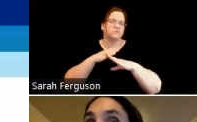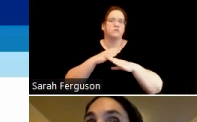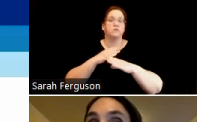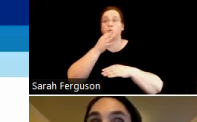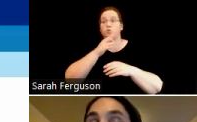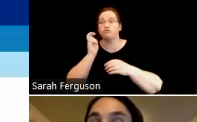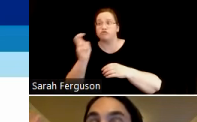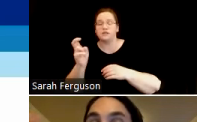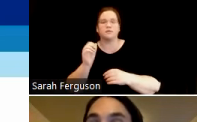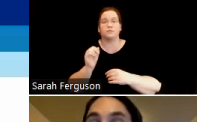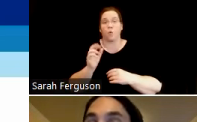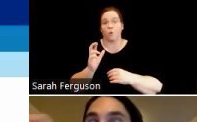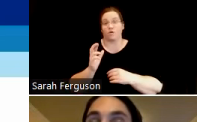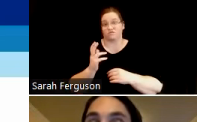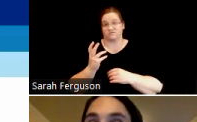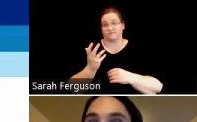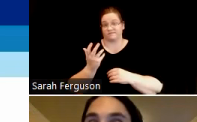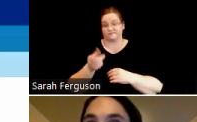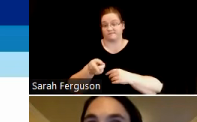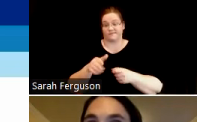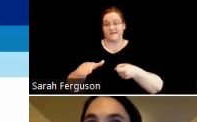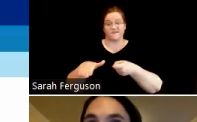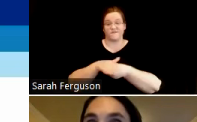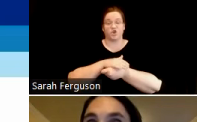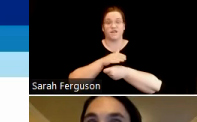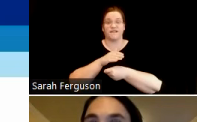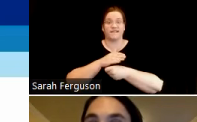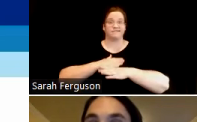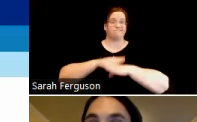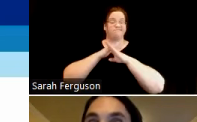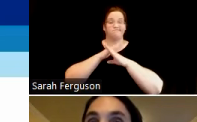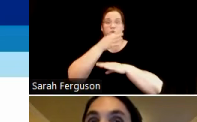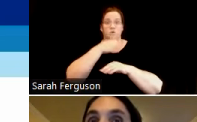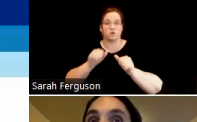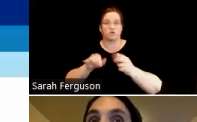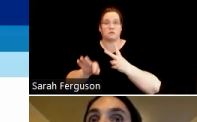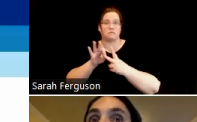really want to have their child fully vaccinated as soon as possible, and they choose Moderna.